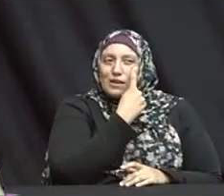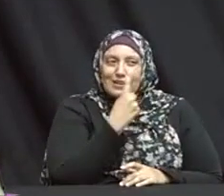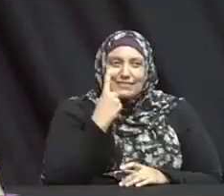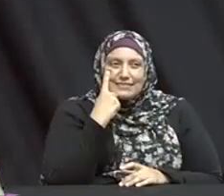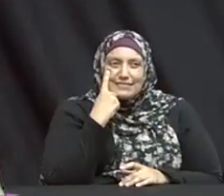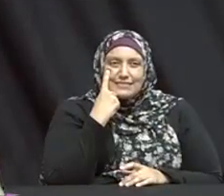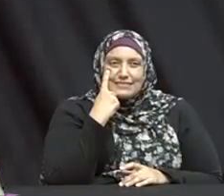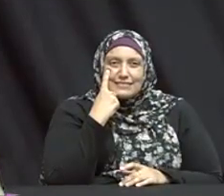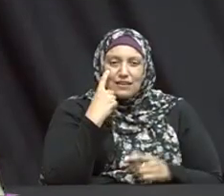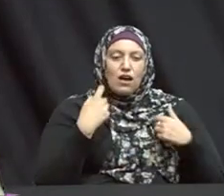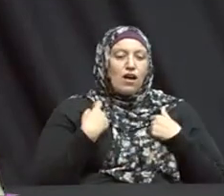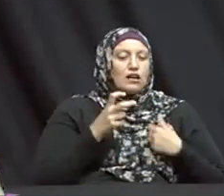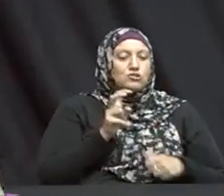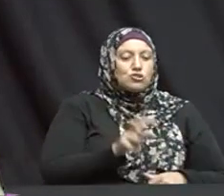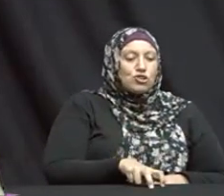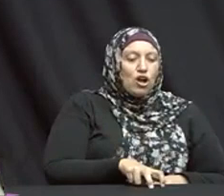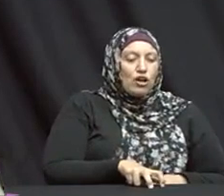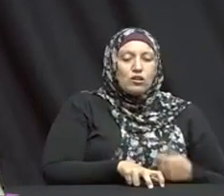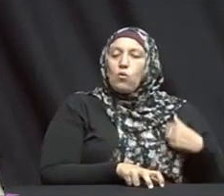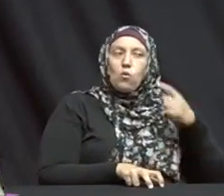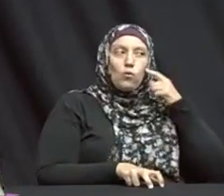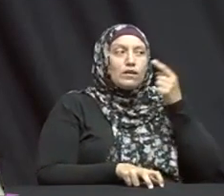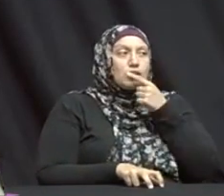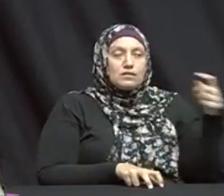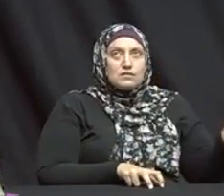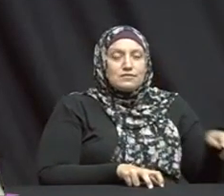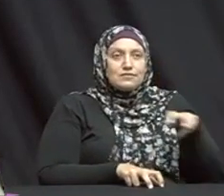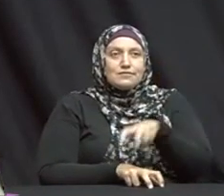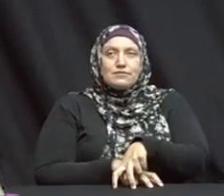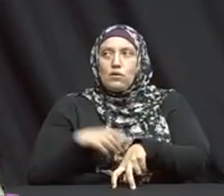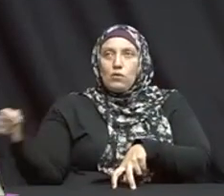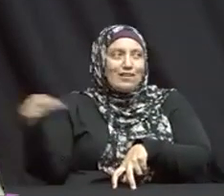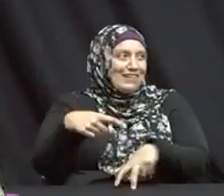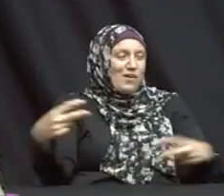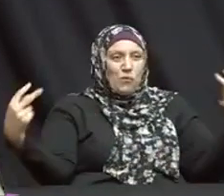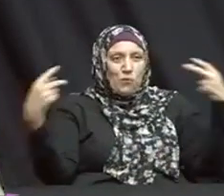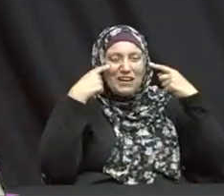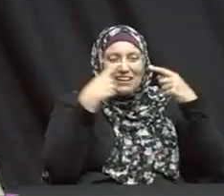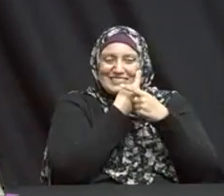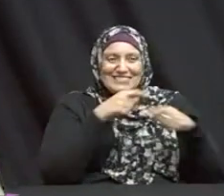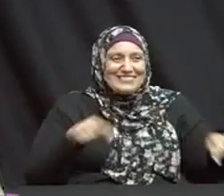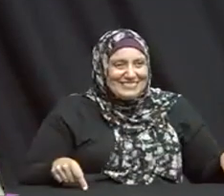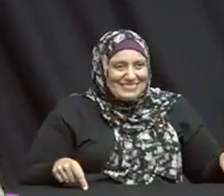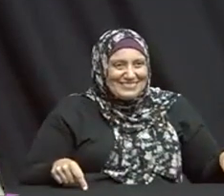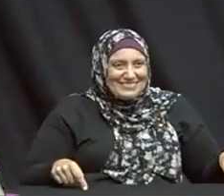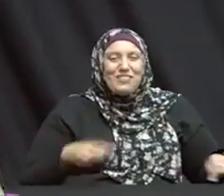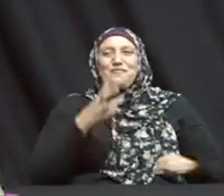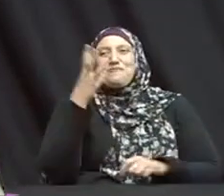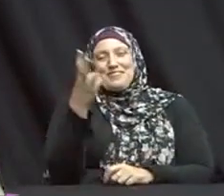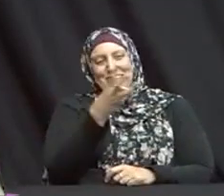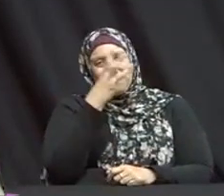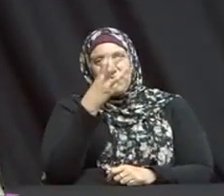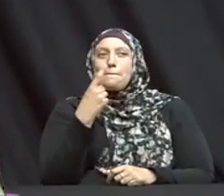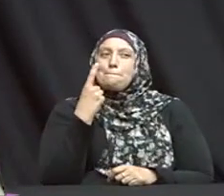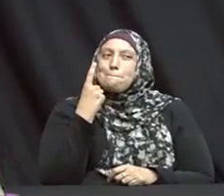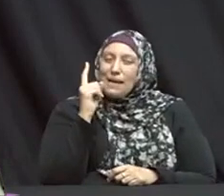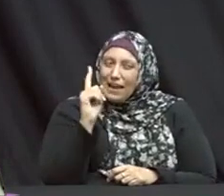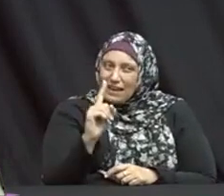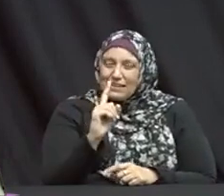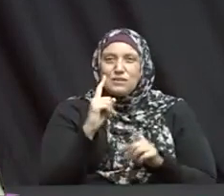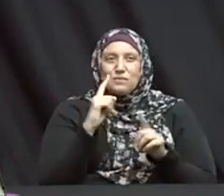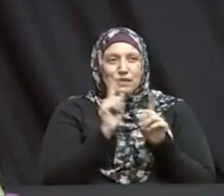other's signatures. The other very important factor when signing wills is to ensure that one of those